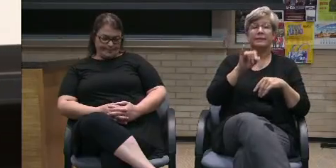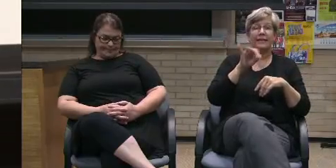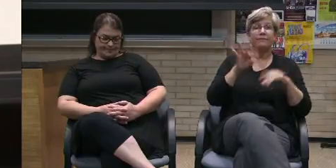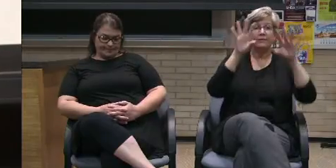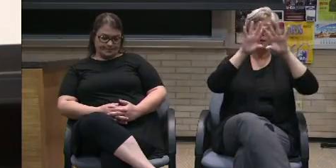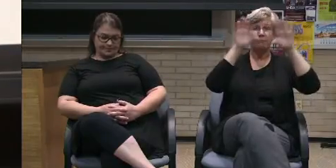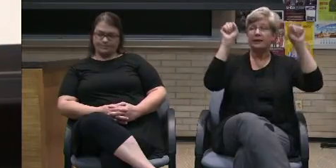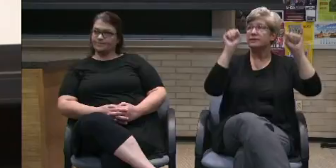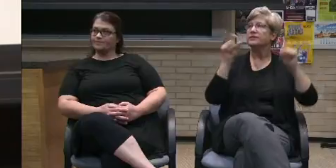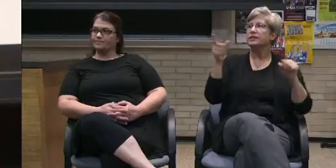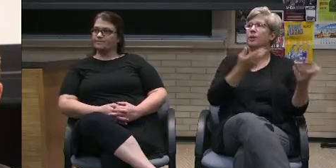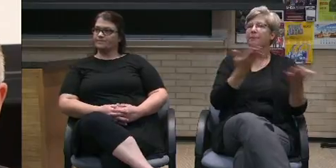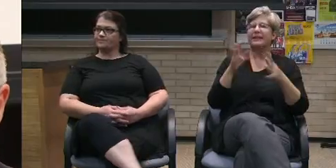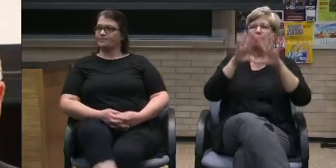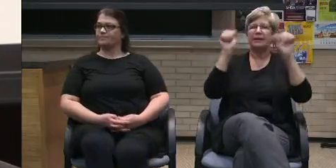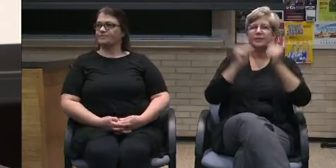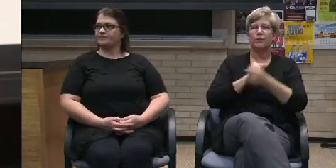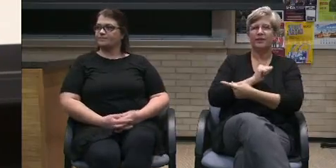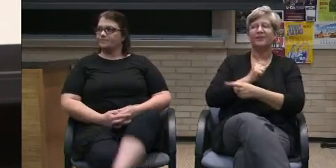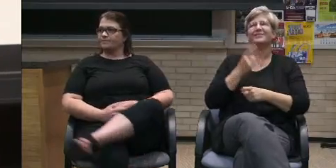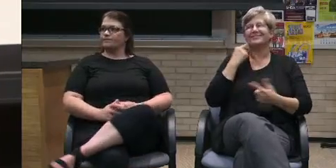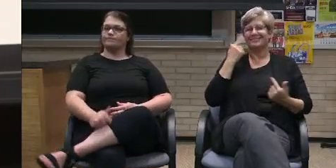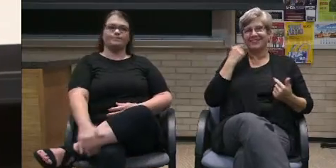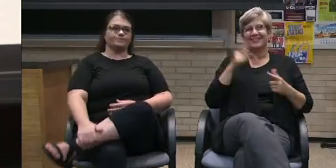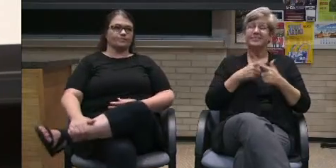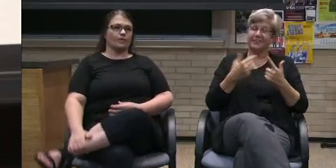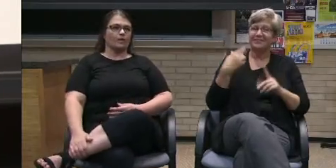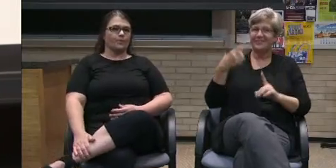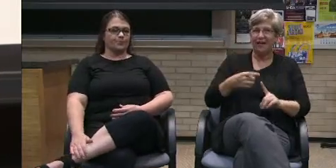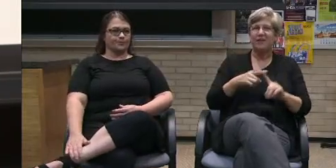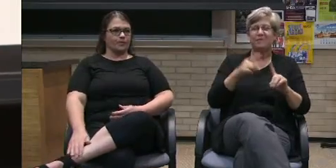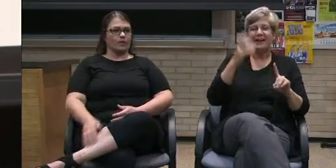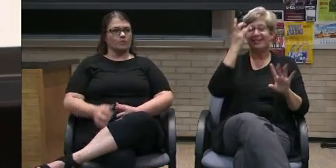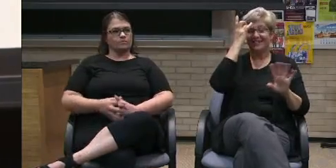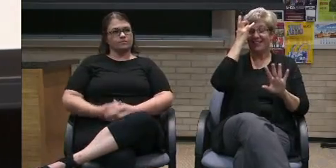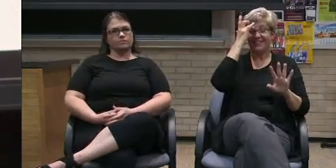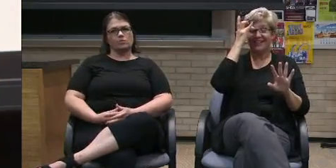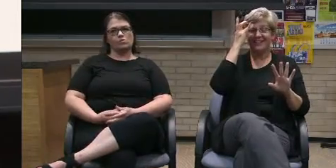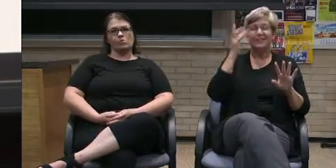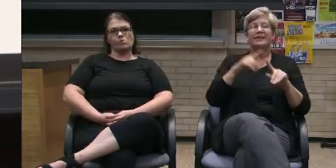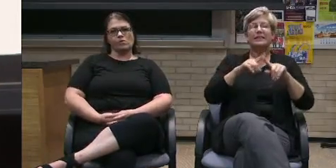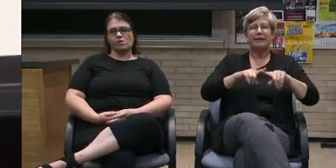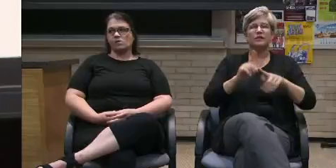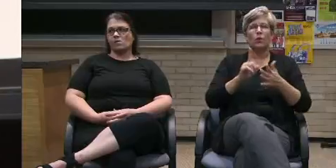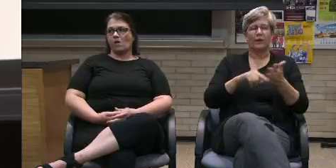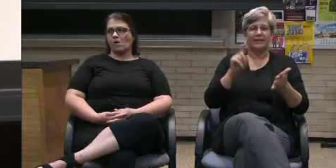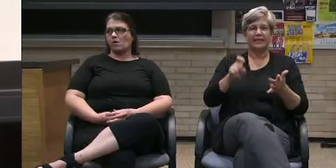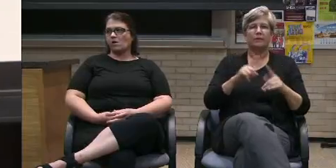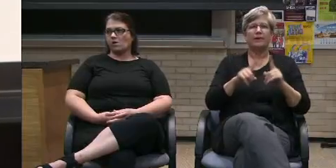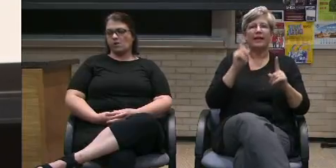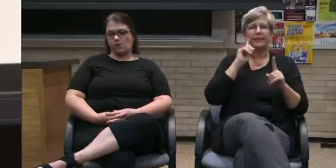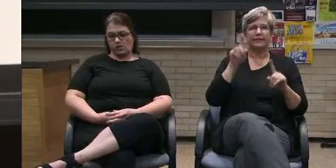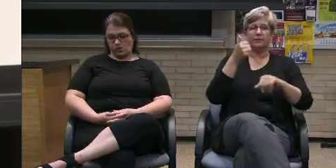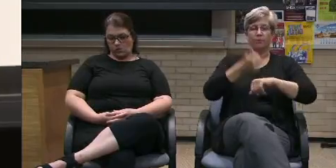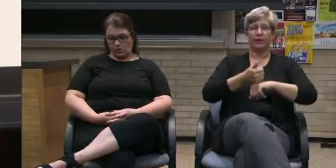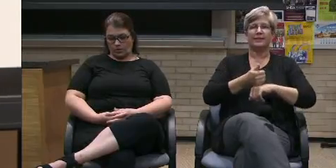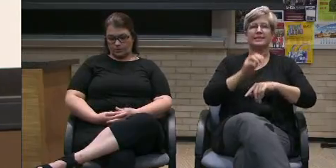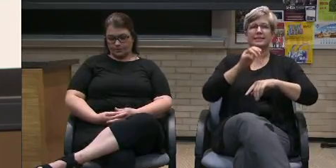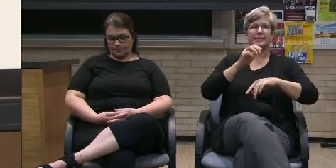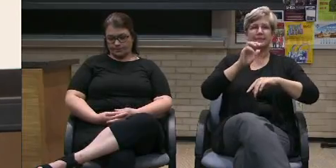here, but I could bring him with, well, that would be the idea. But so no, clearly the idea would be to create something that is stable and